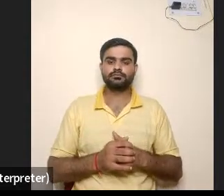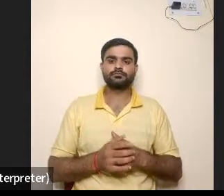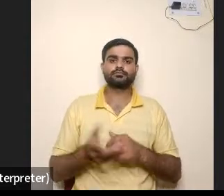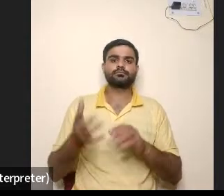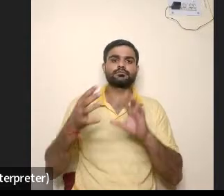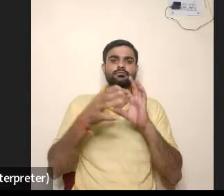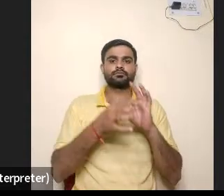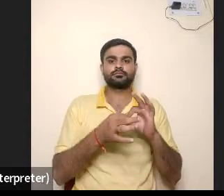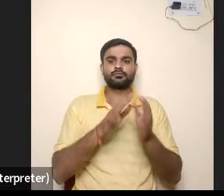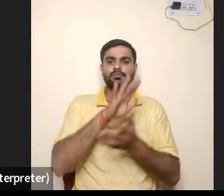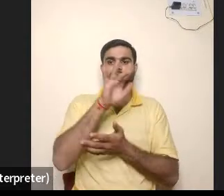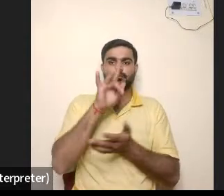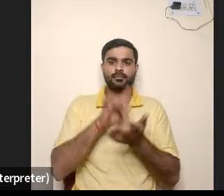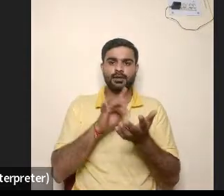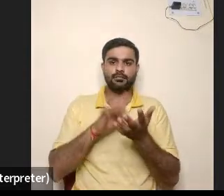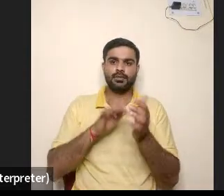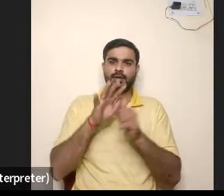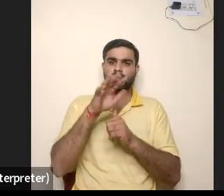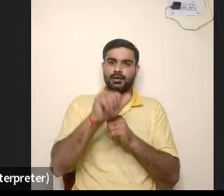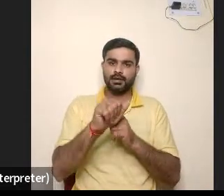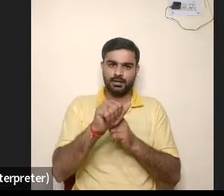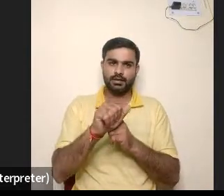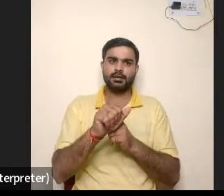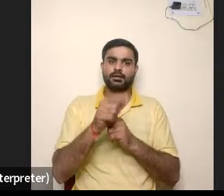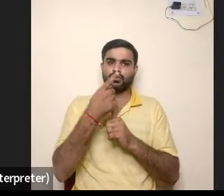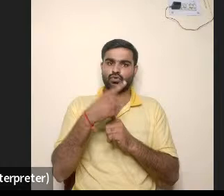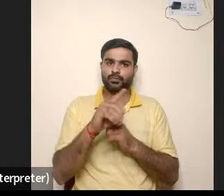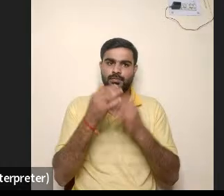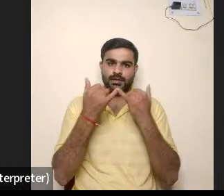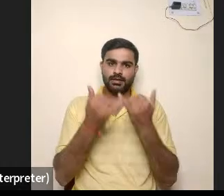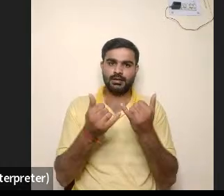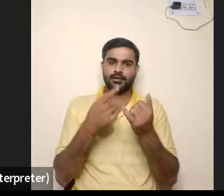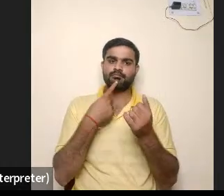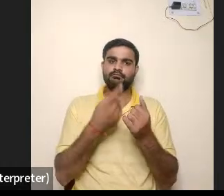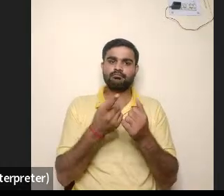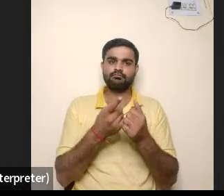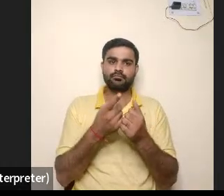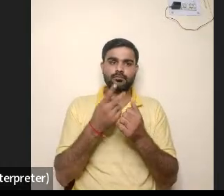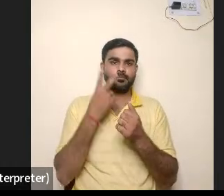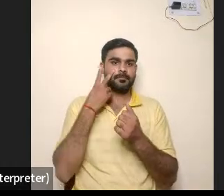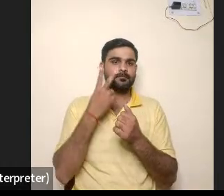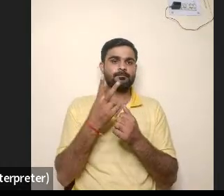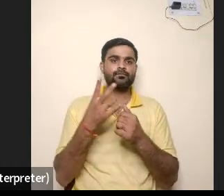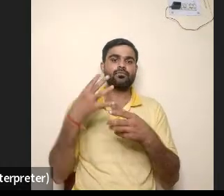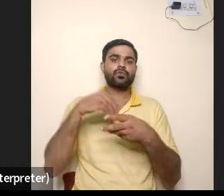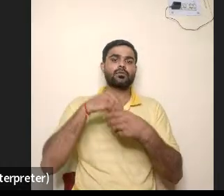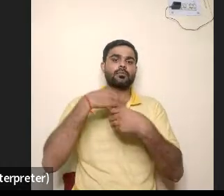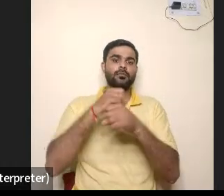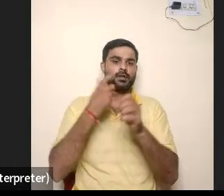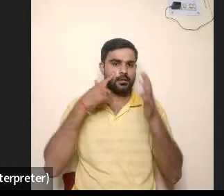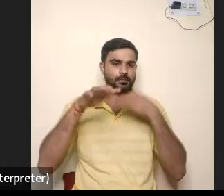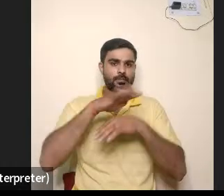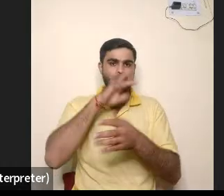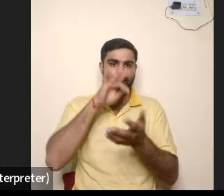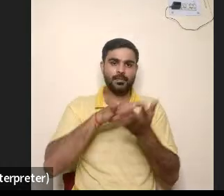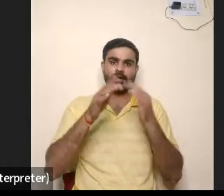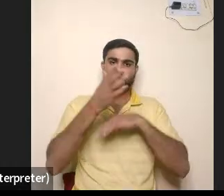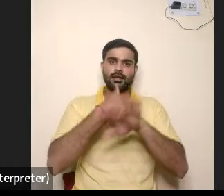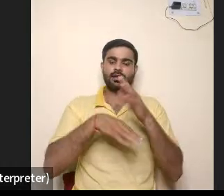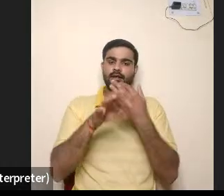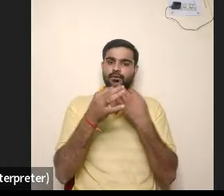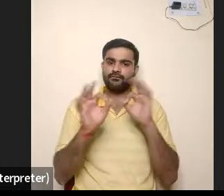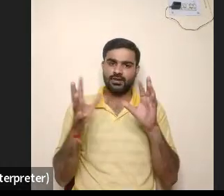actually on platform accessibility, Neerav, correct. in terms of saying that, look, you have to make your platform disabled friendly.